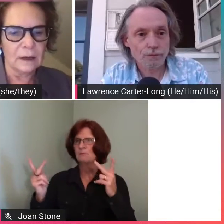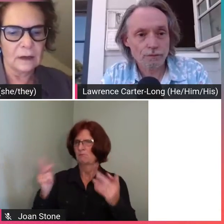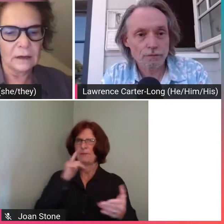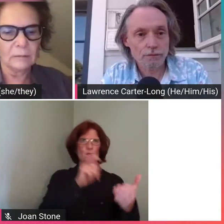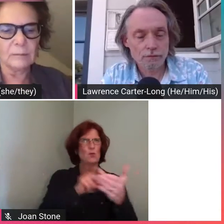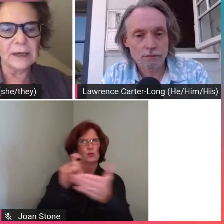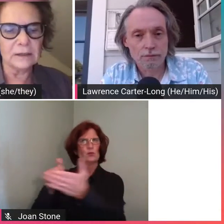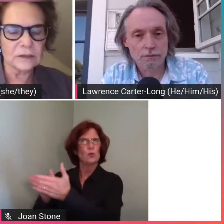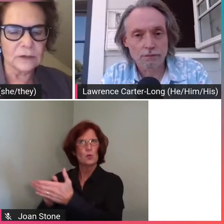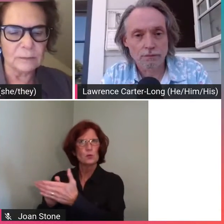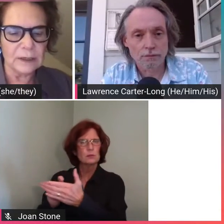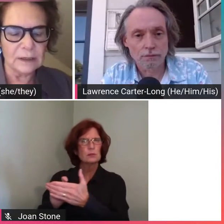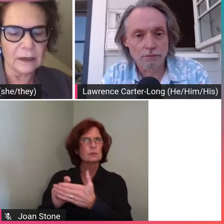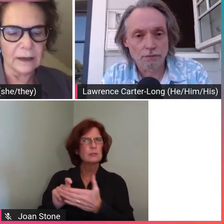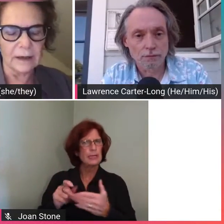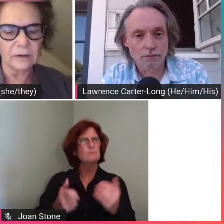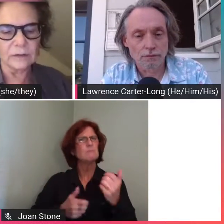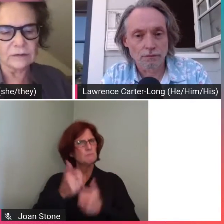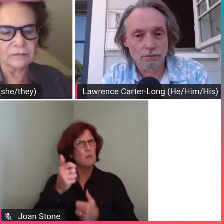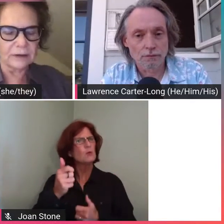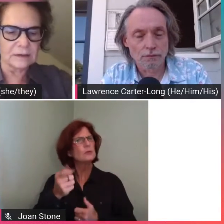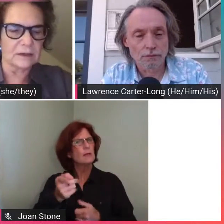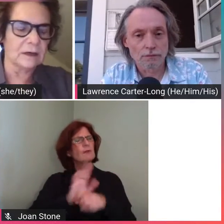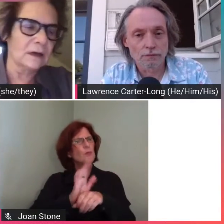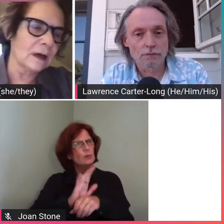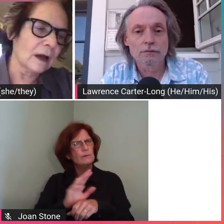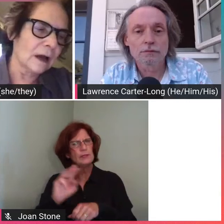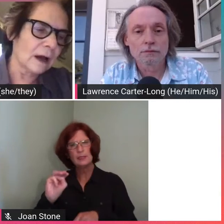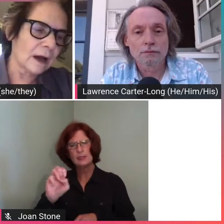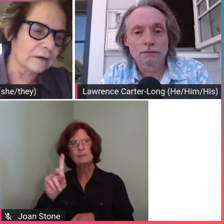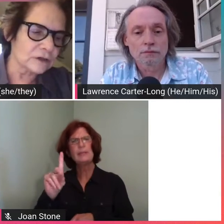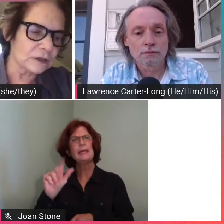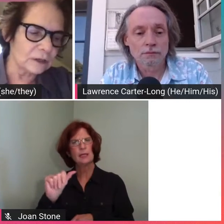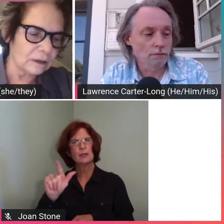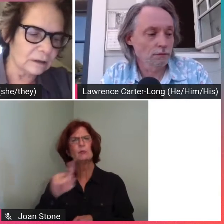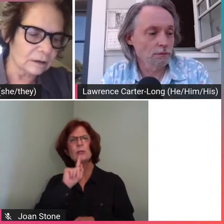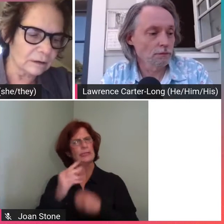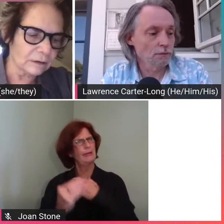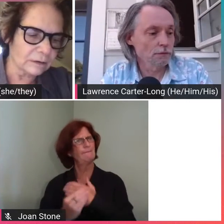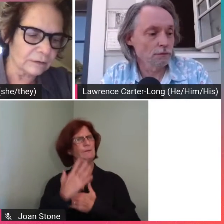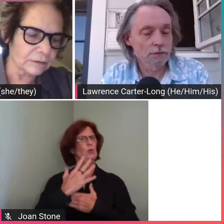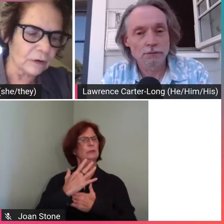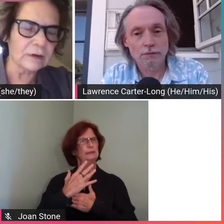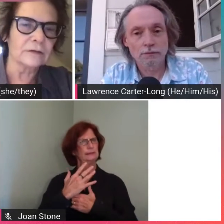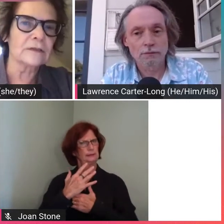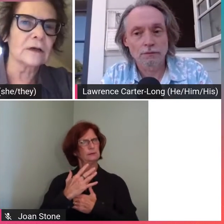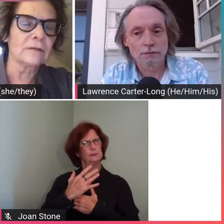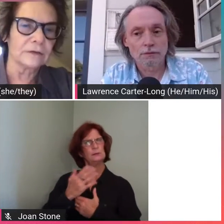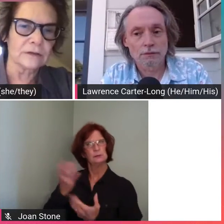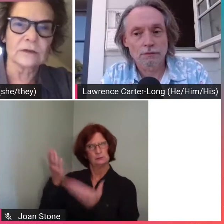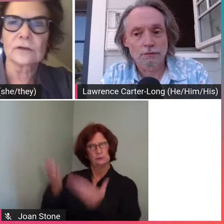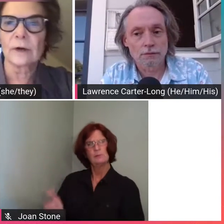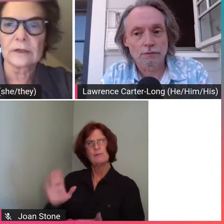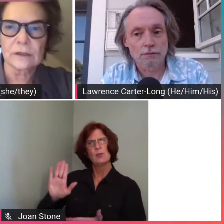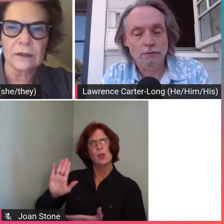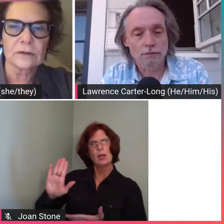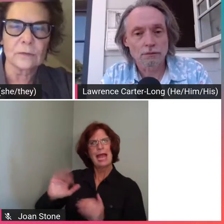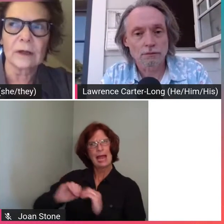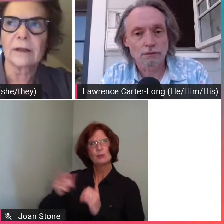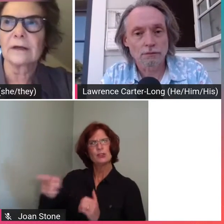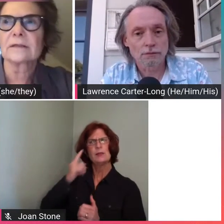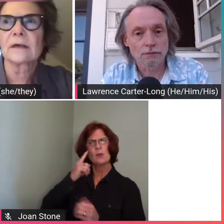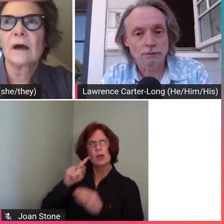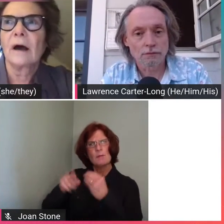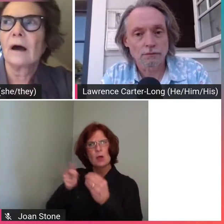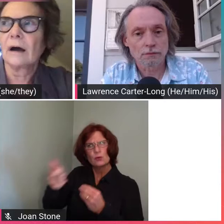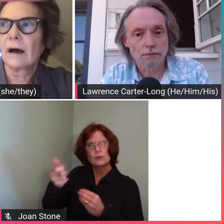in mainstream media, and it was affecting how she thought of herself and her situation, as